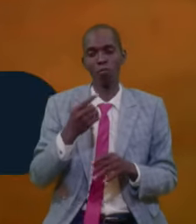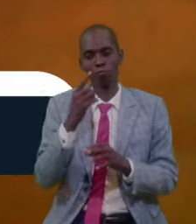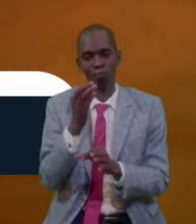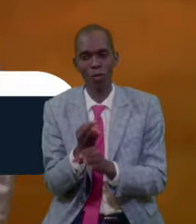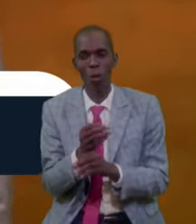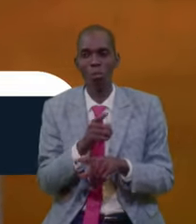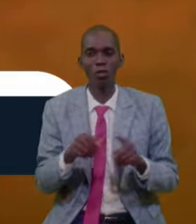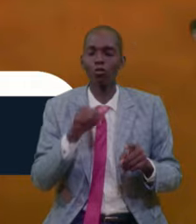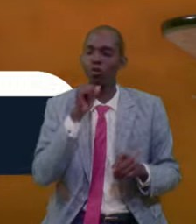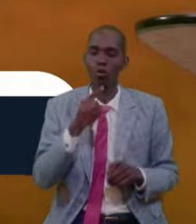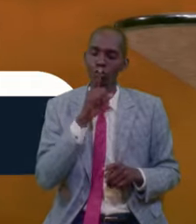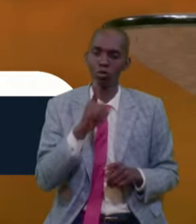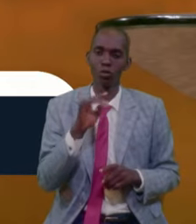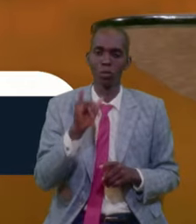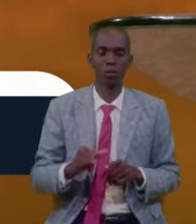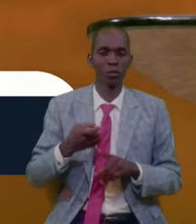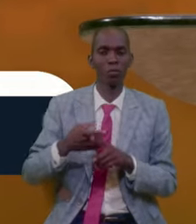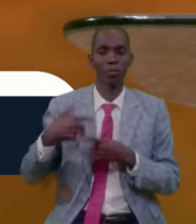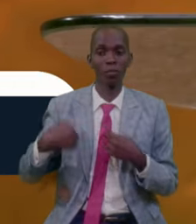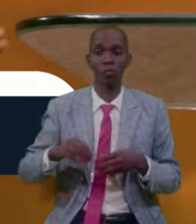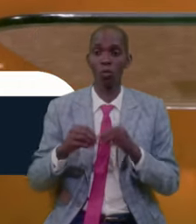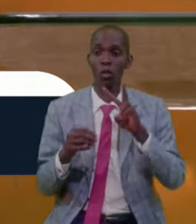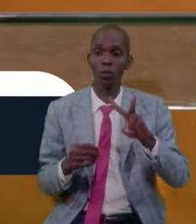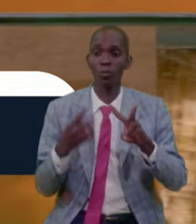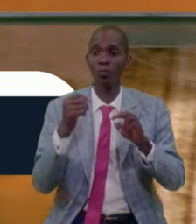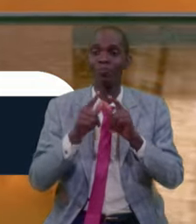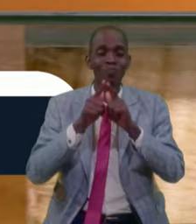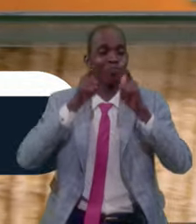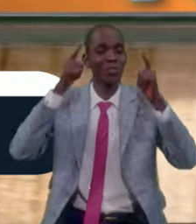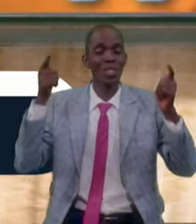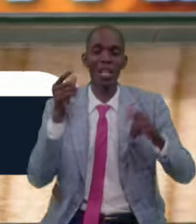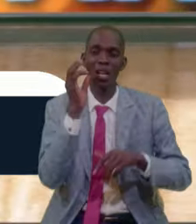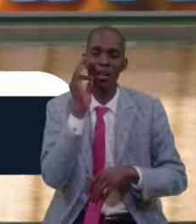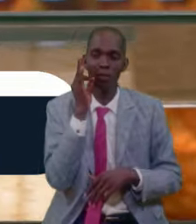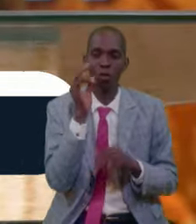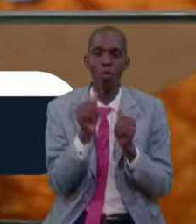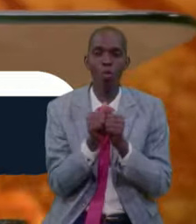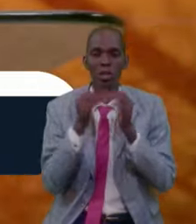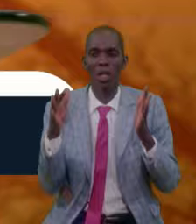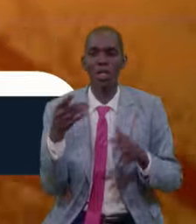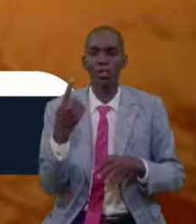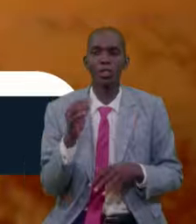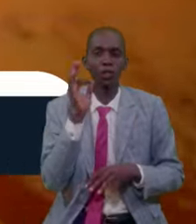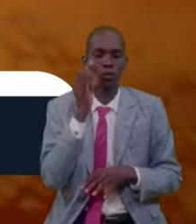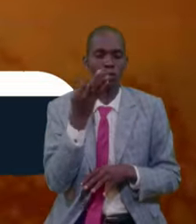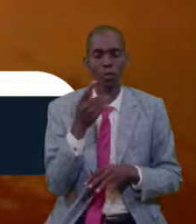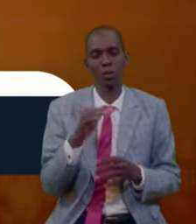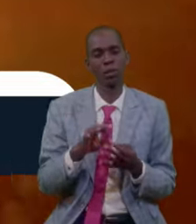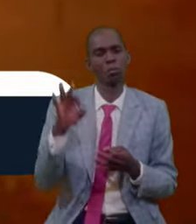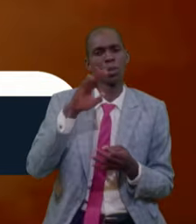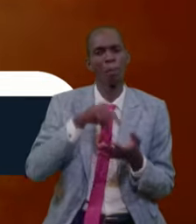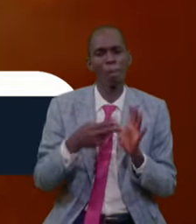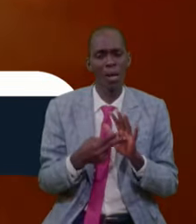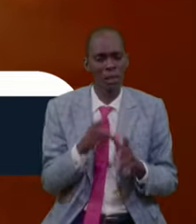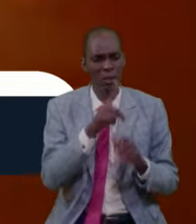the fruit of the Spirit. Spectacular fruit, that is, they can work miracles. They